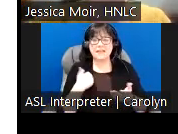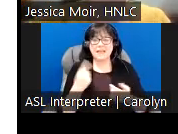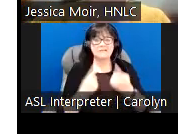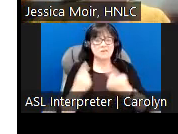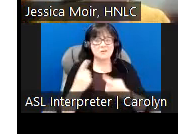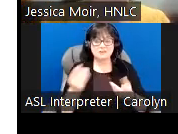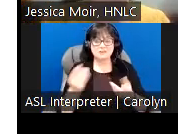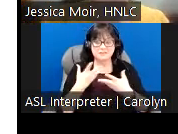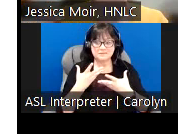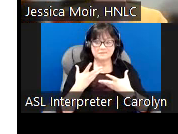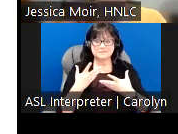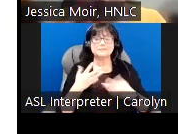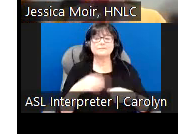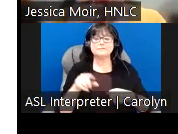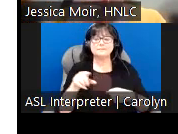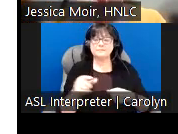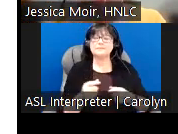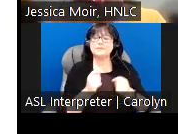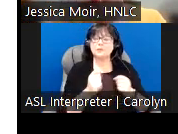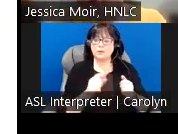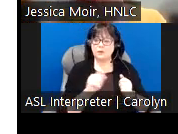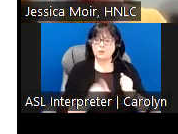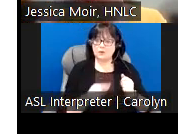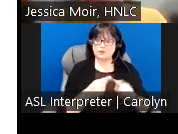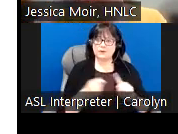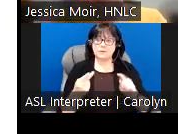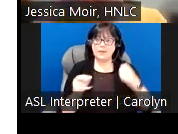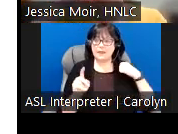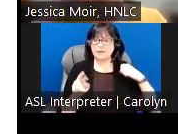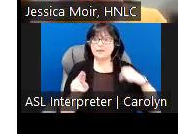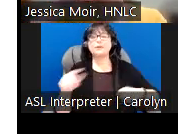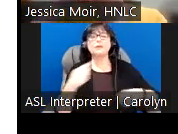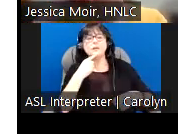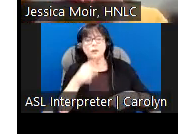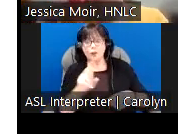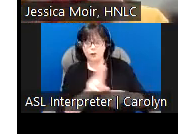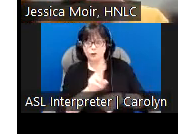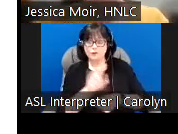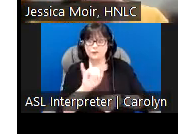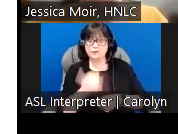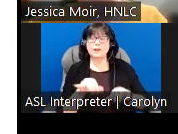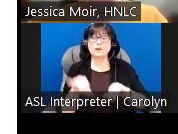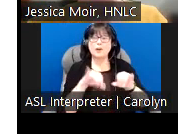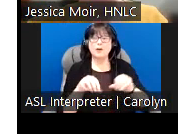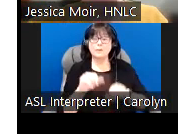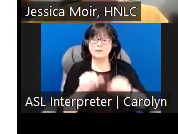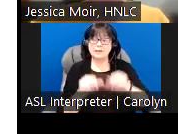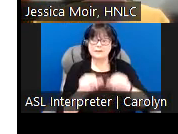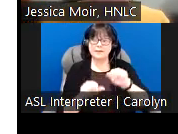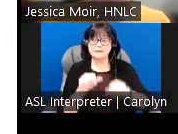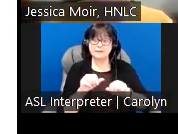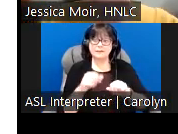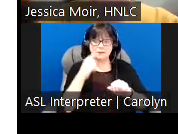know. Quick question. Are you using the common assessment for OALCF as an intake